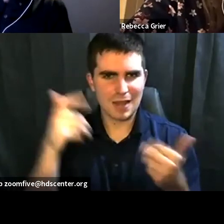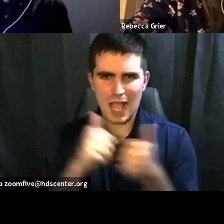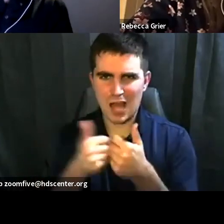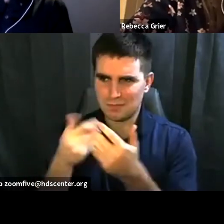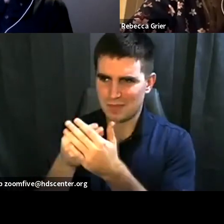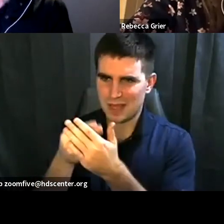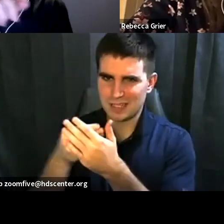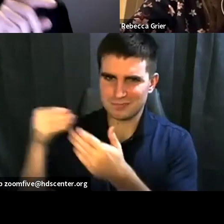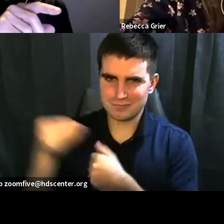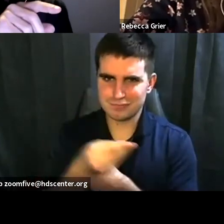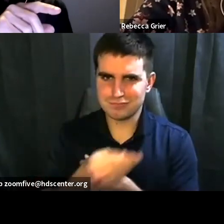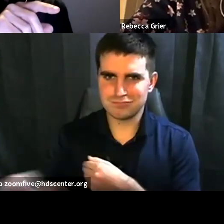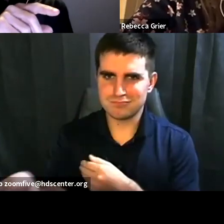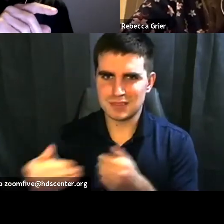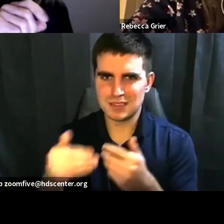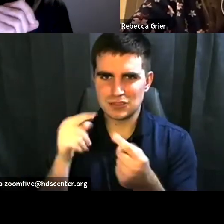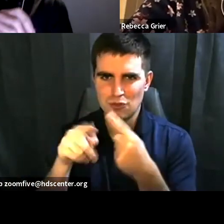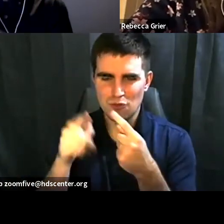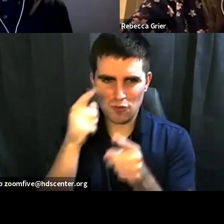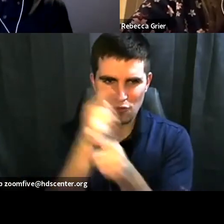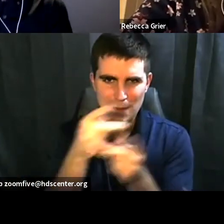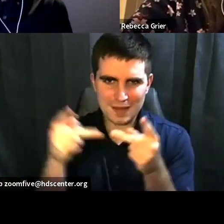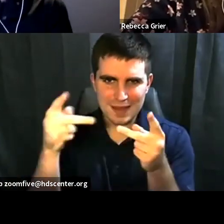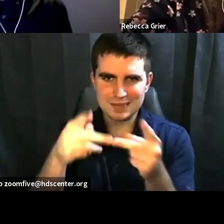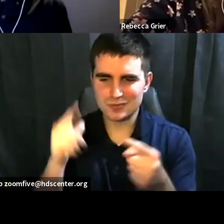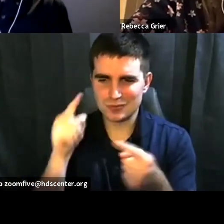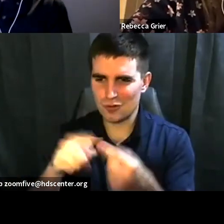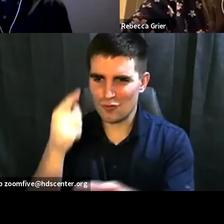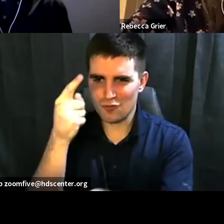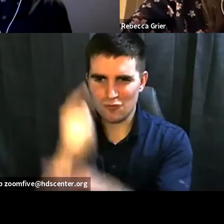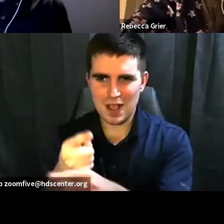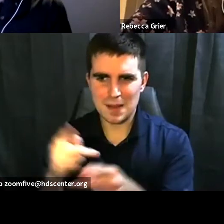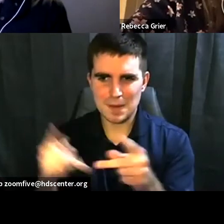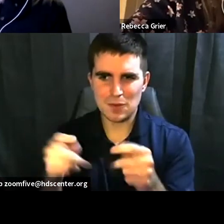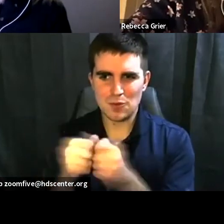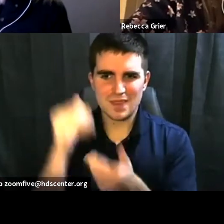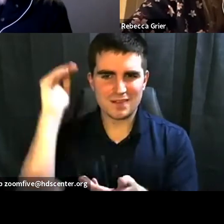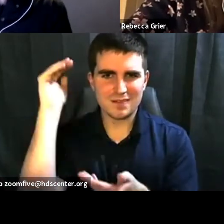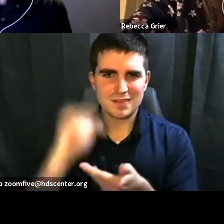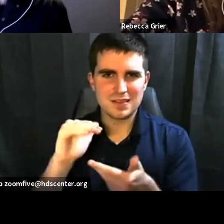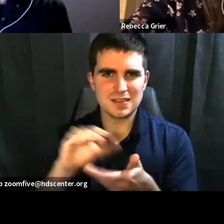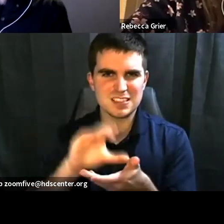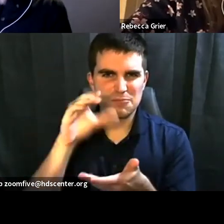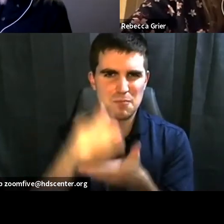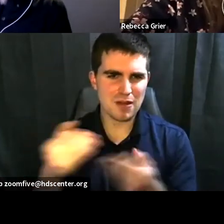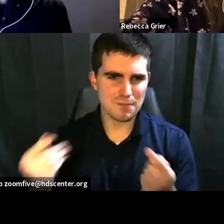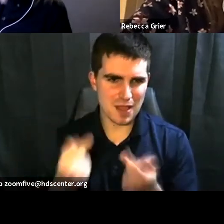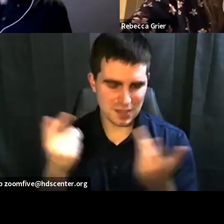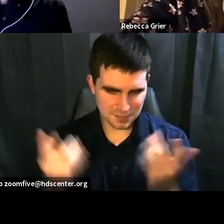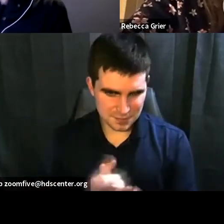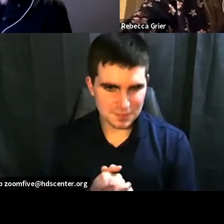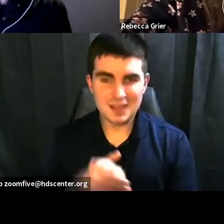to the right place, to the right people, with the least amount of pain. And this is a